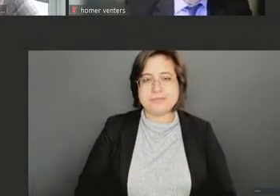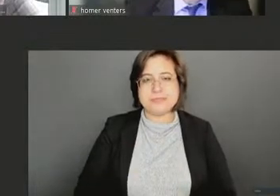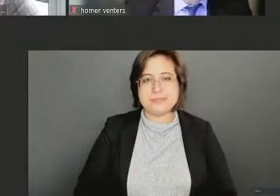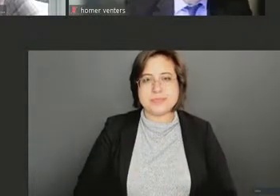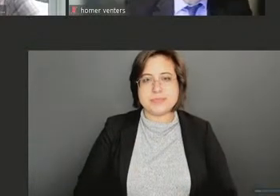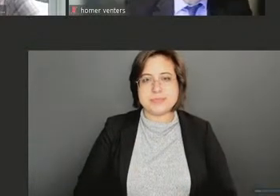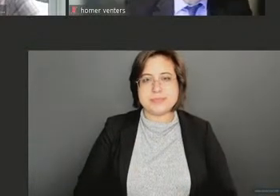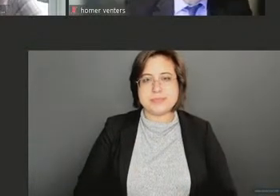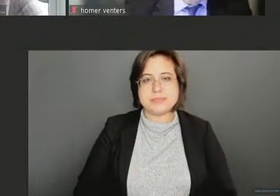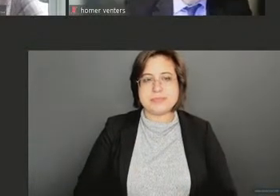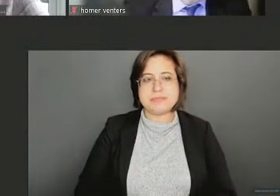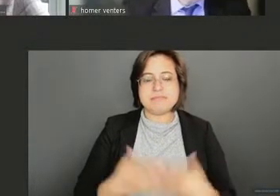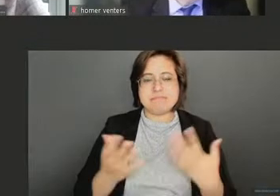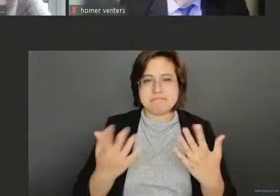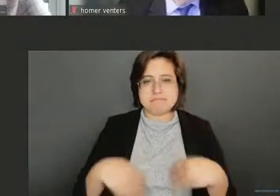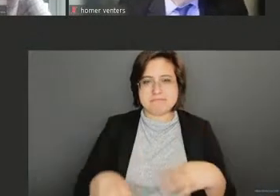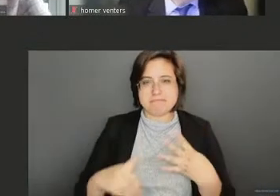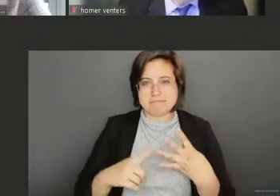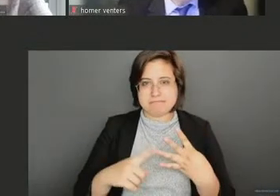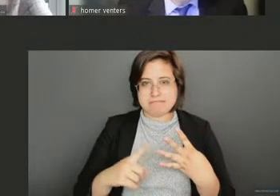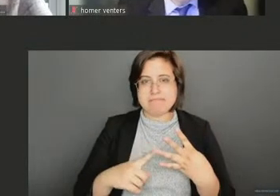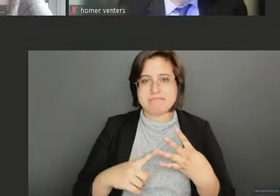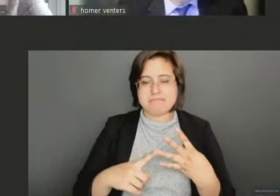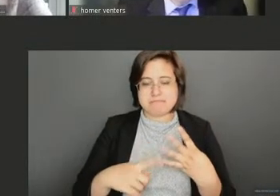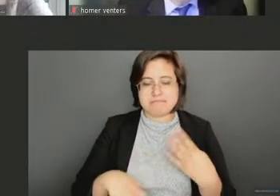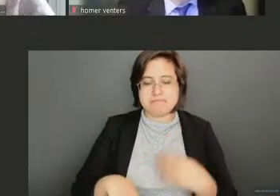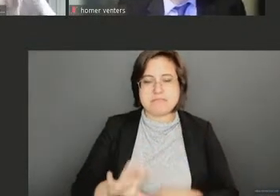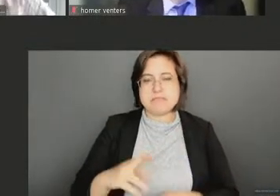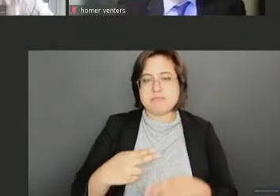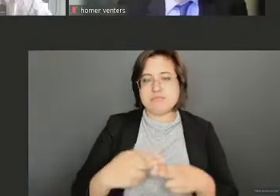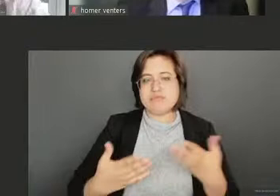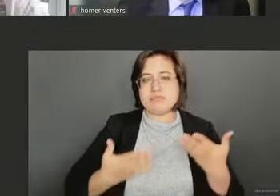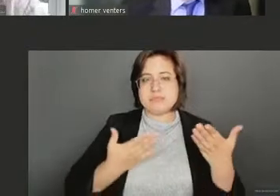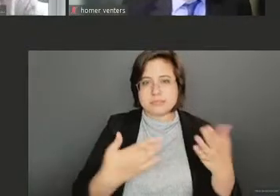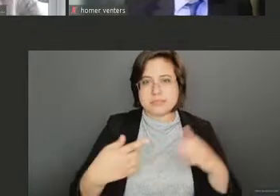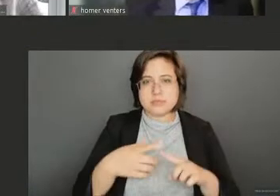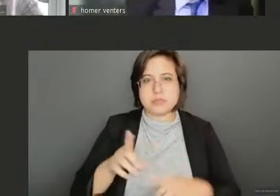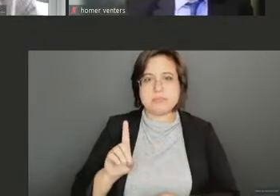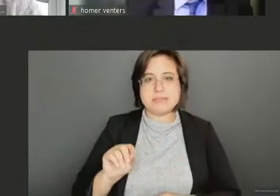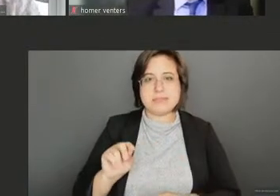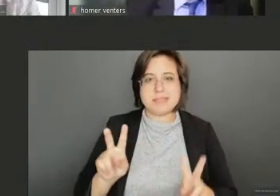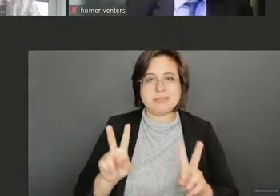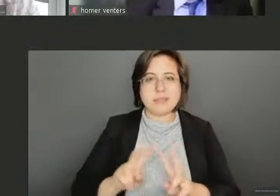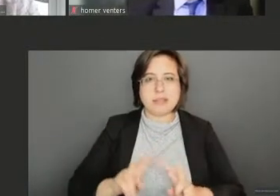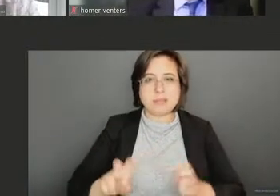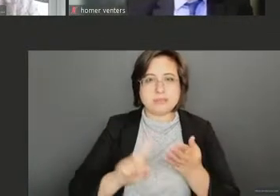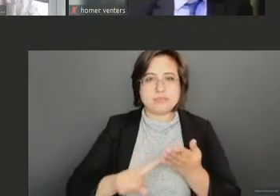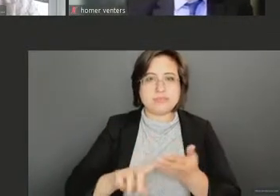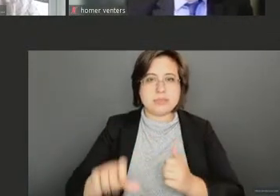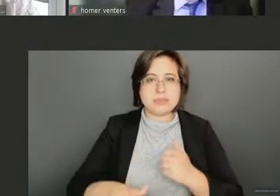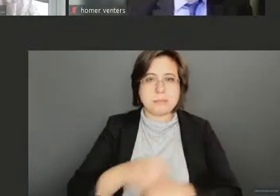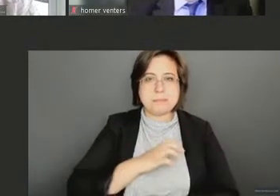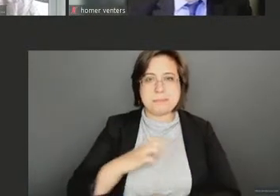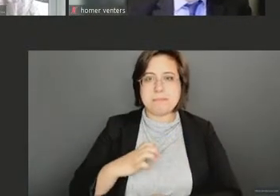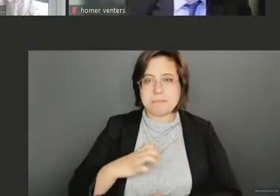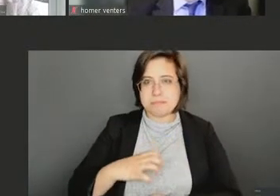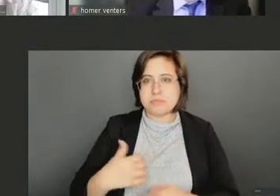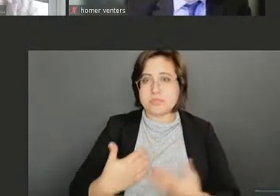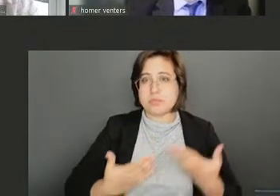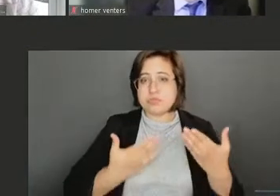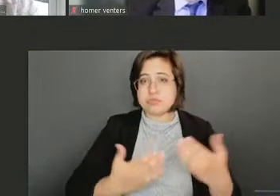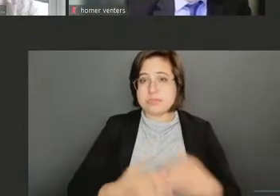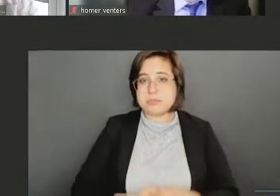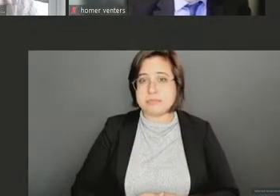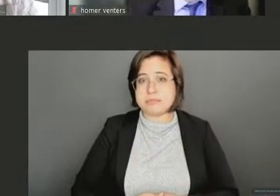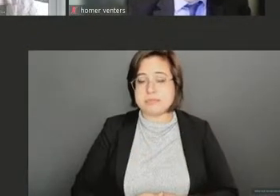Okay, let us consider the slate of interim recommendations brought forward by the Data Analytics and Research Subcommittee, please. Do I have a motion?